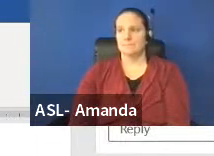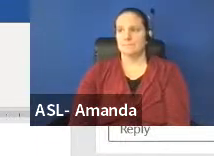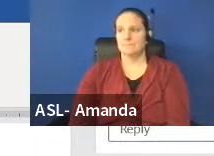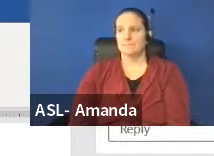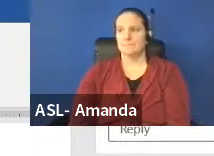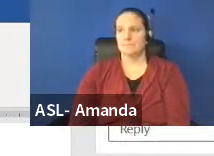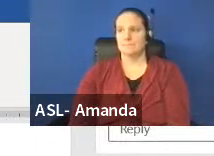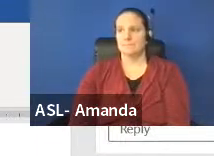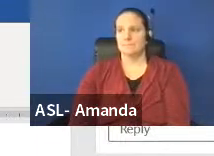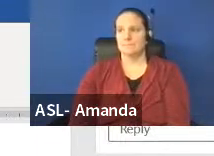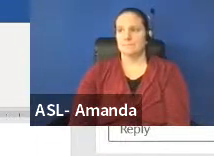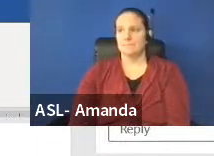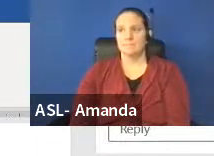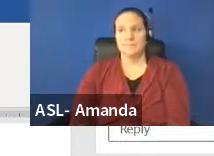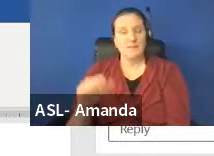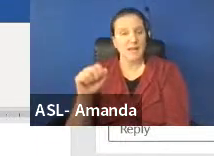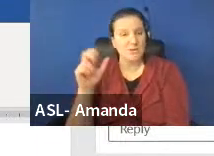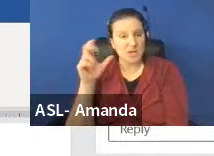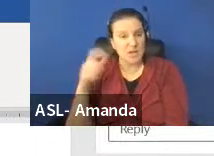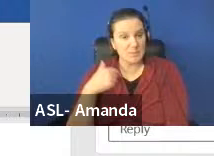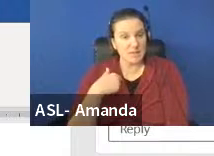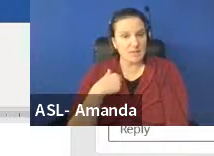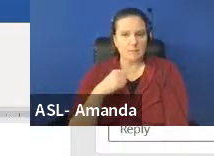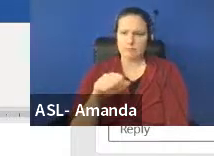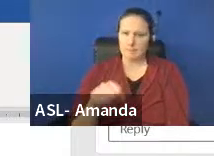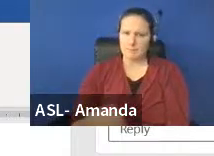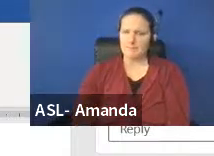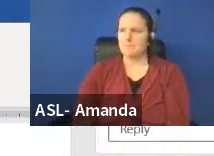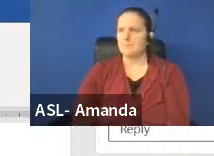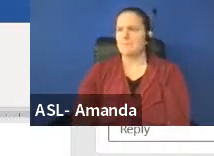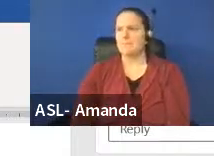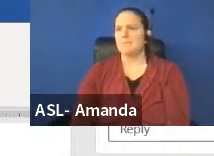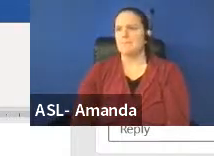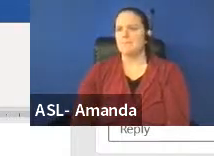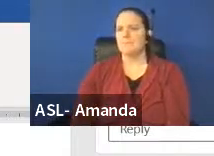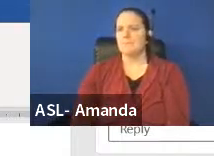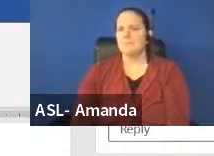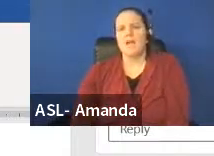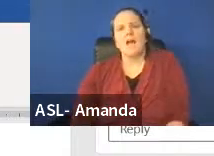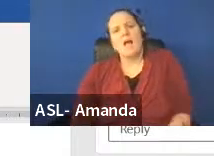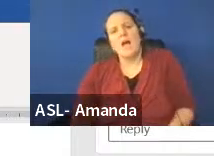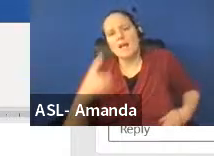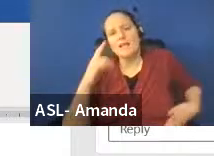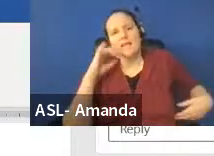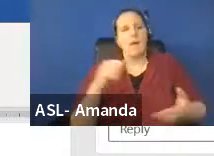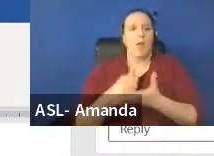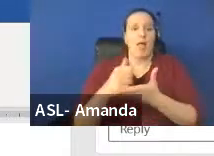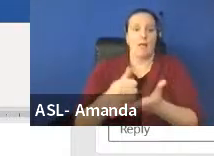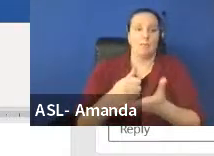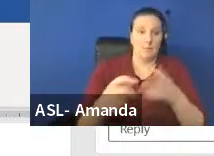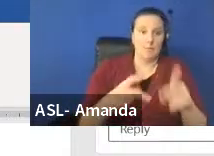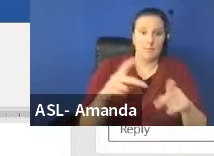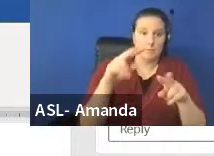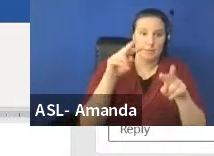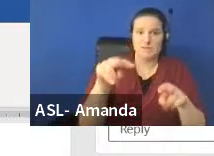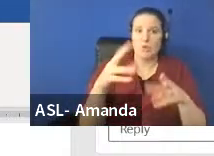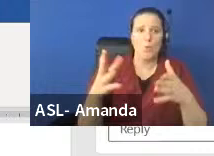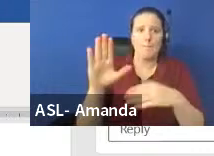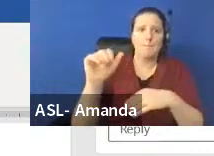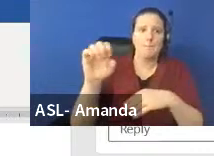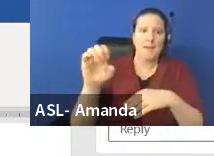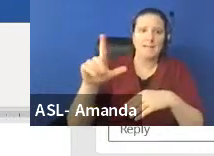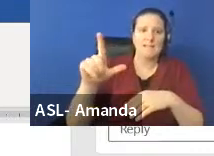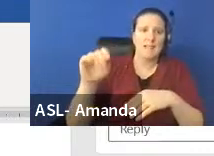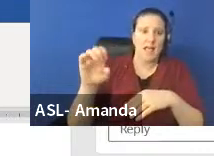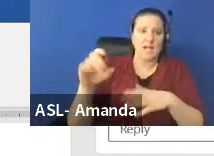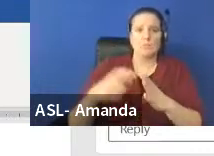Here. Can you hear me, Jake? Yep. I think it might be helpful for folks to just see what baseline